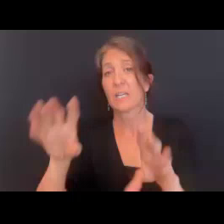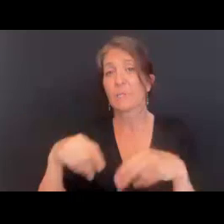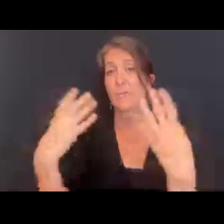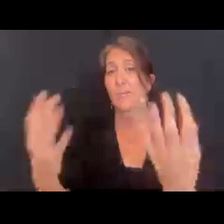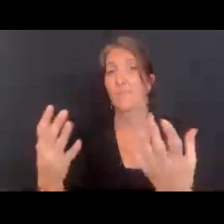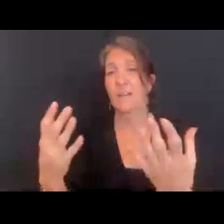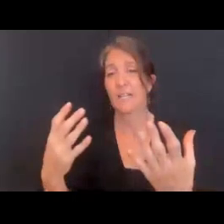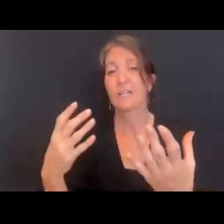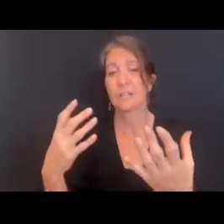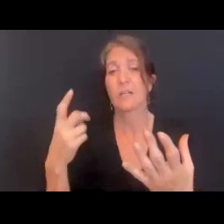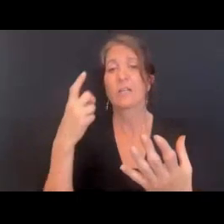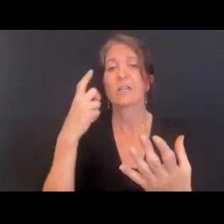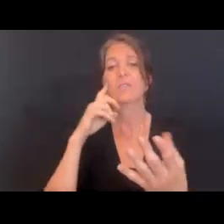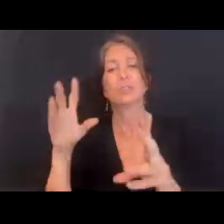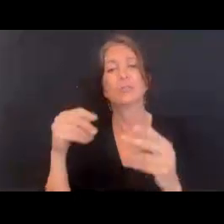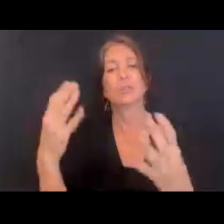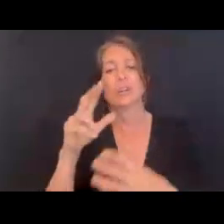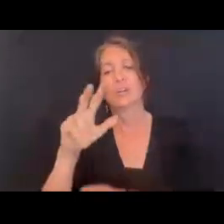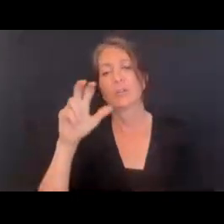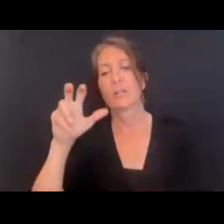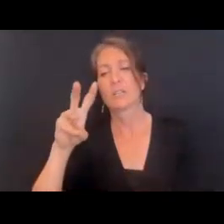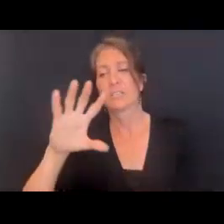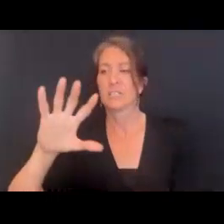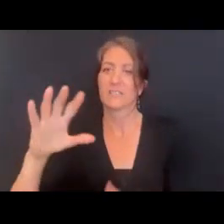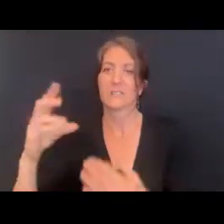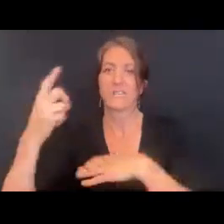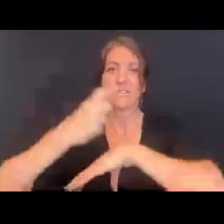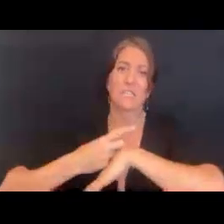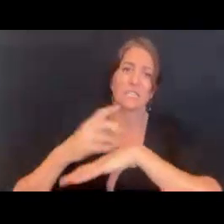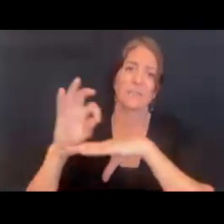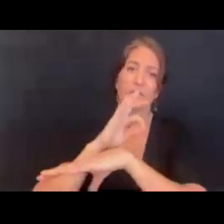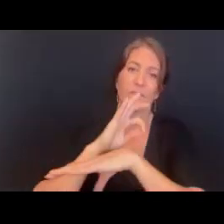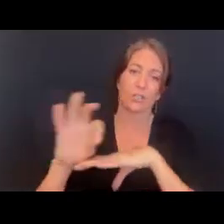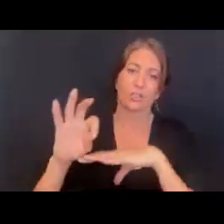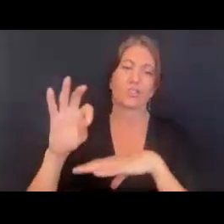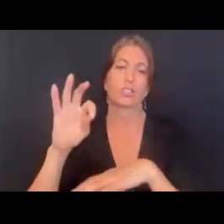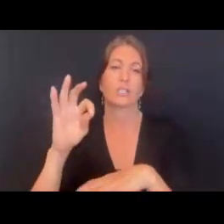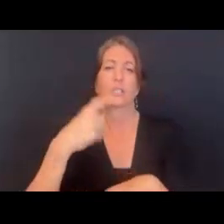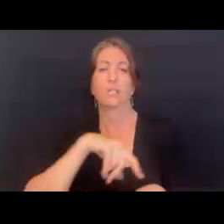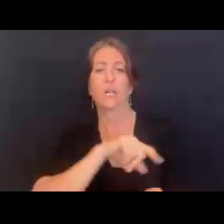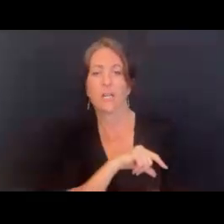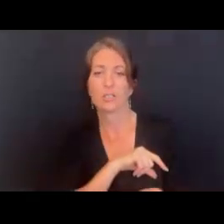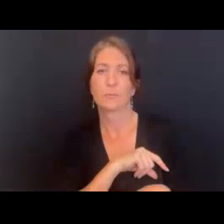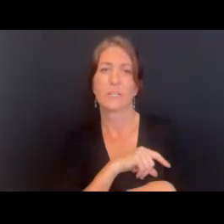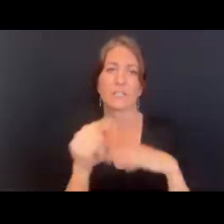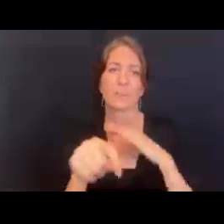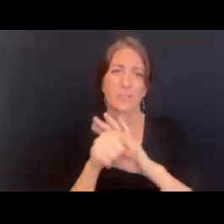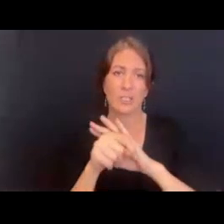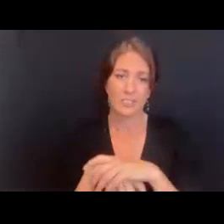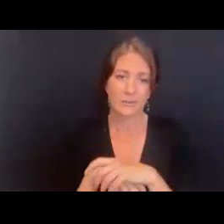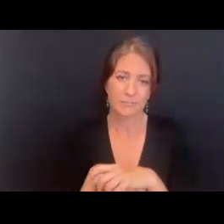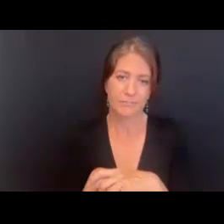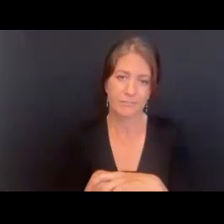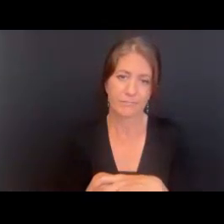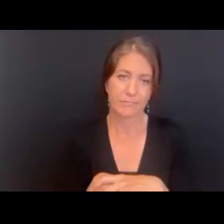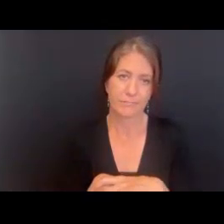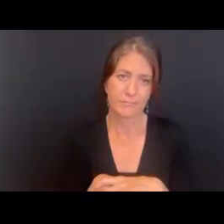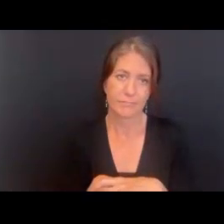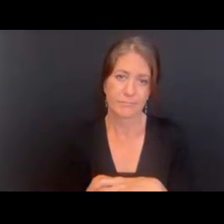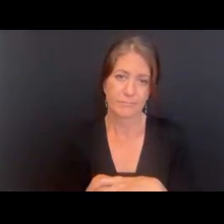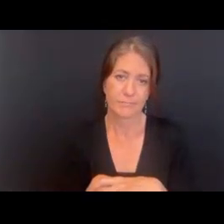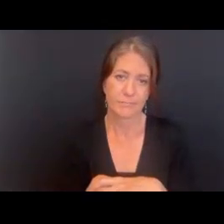functional eligibility period. Next slide, please. This slide makes several references to KDH&E,